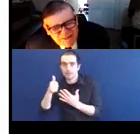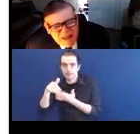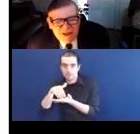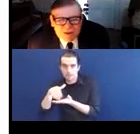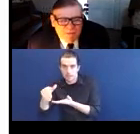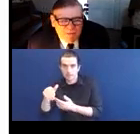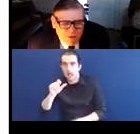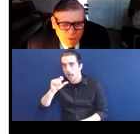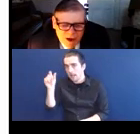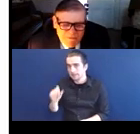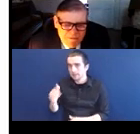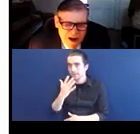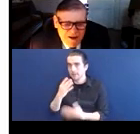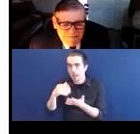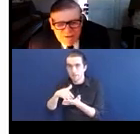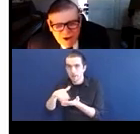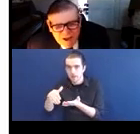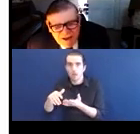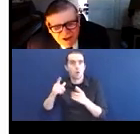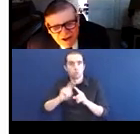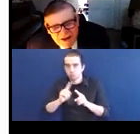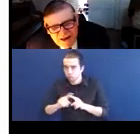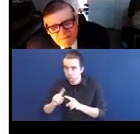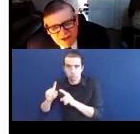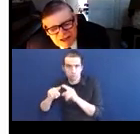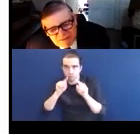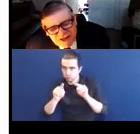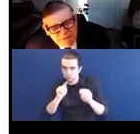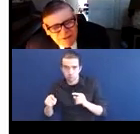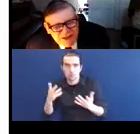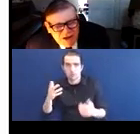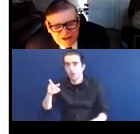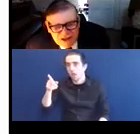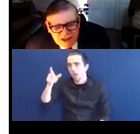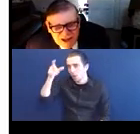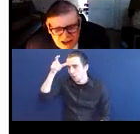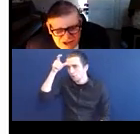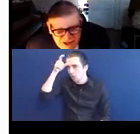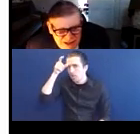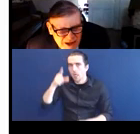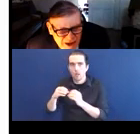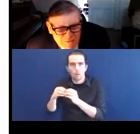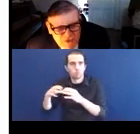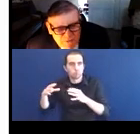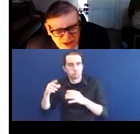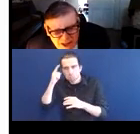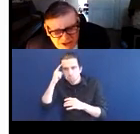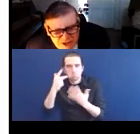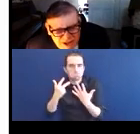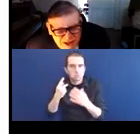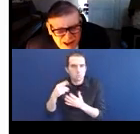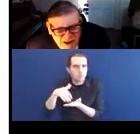Africa, there is 1.1 billion people in Africa, but they're split up into over 60 countries. So the